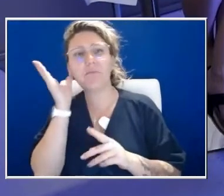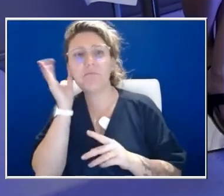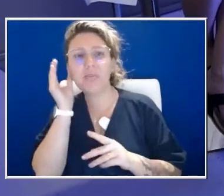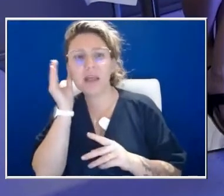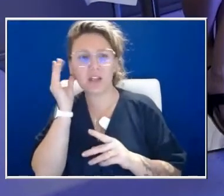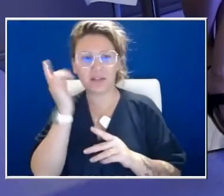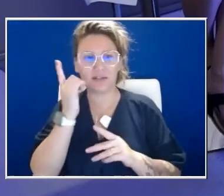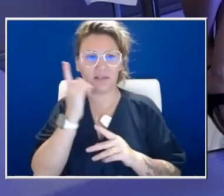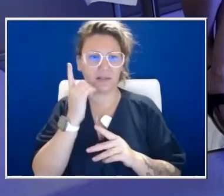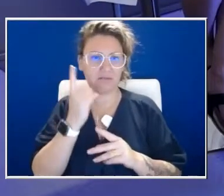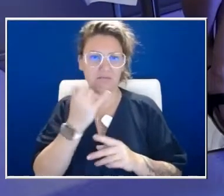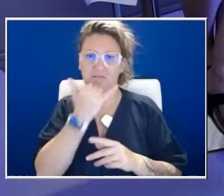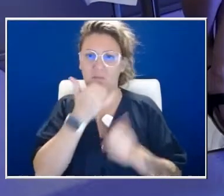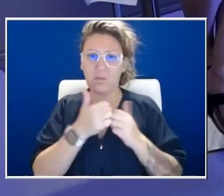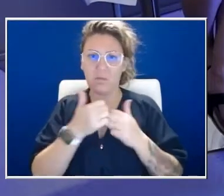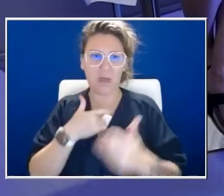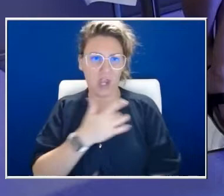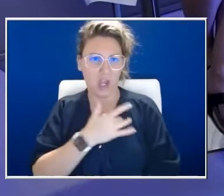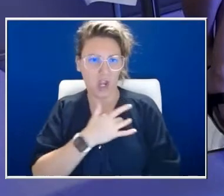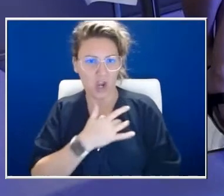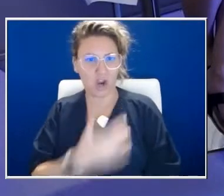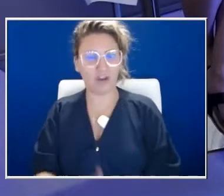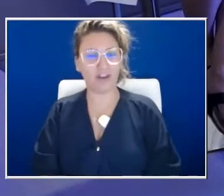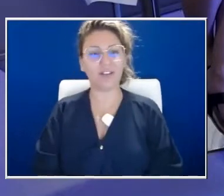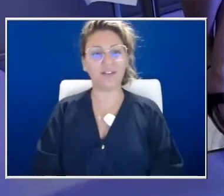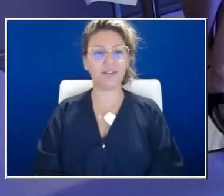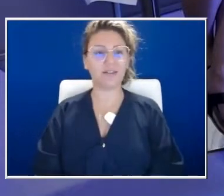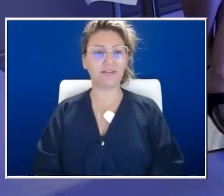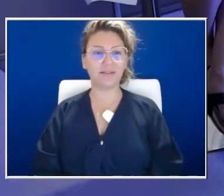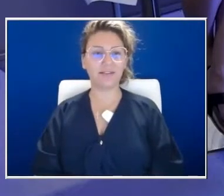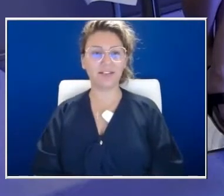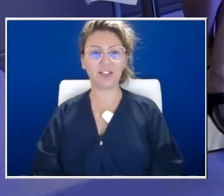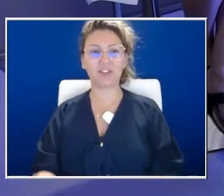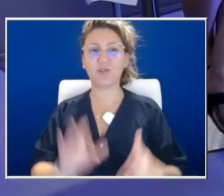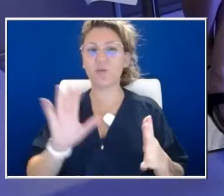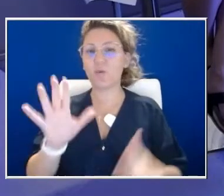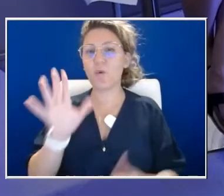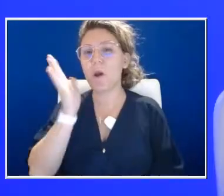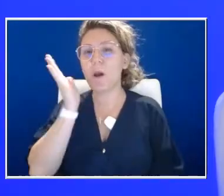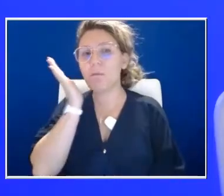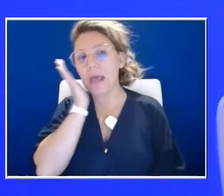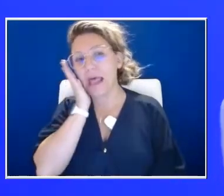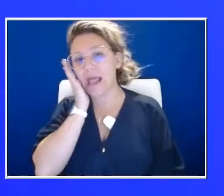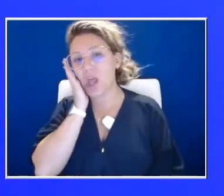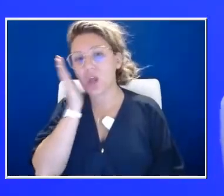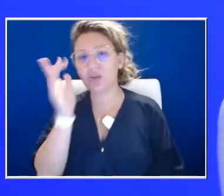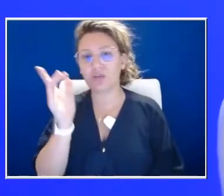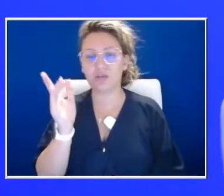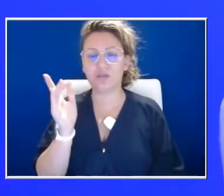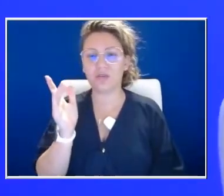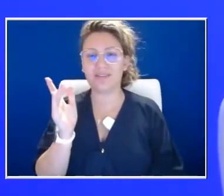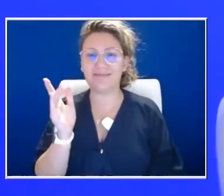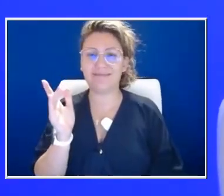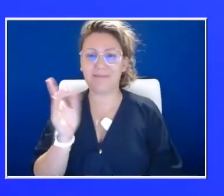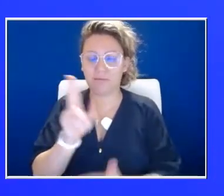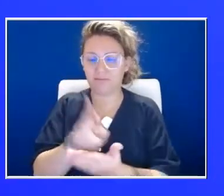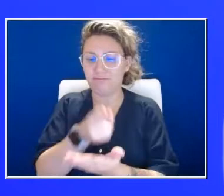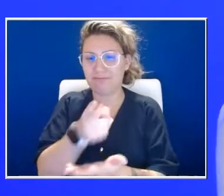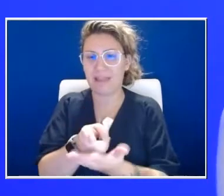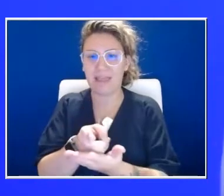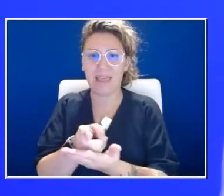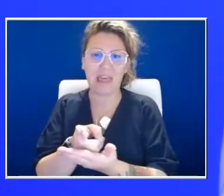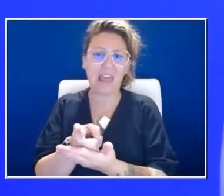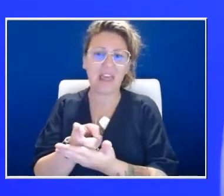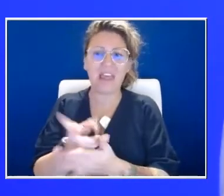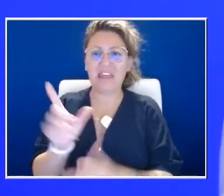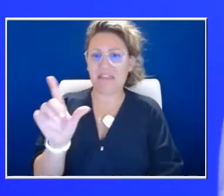heart, she wants to know? So what your pillow is doing, in particular if you're laying on your left side, is it's serving like a stethoscope. It muffles,